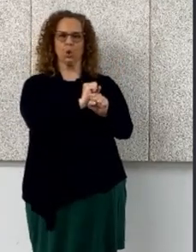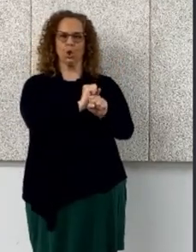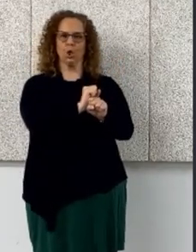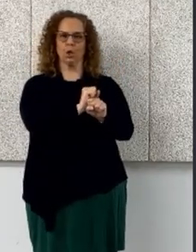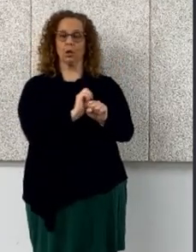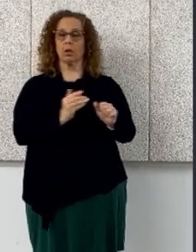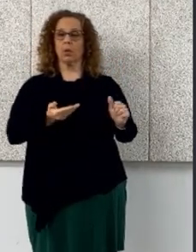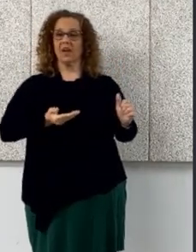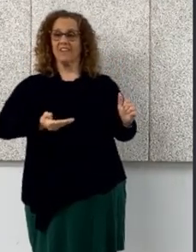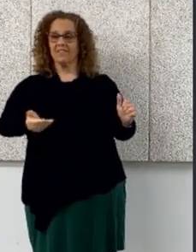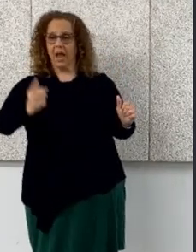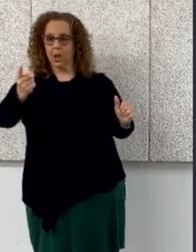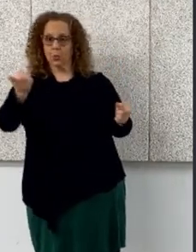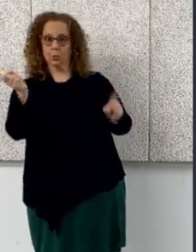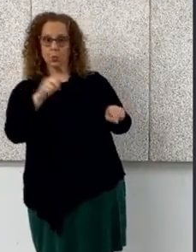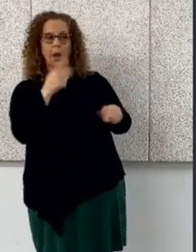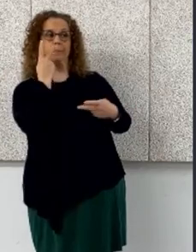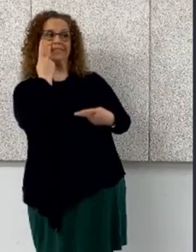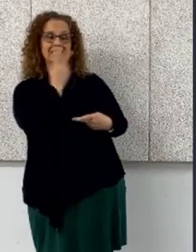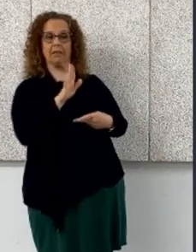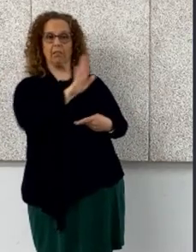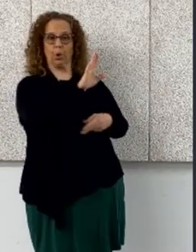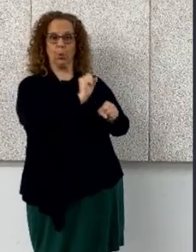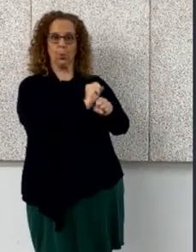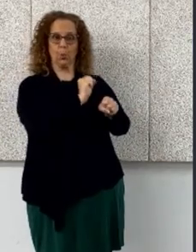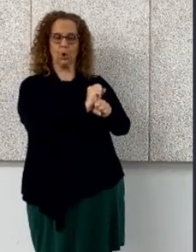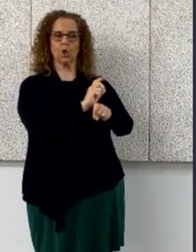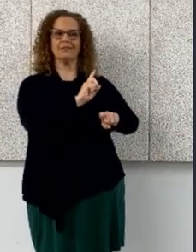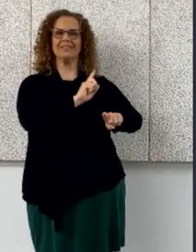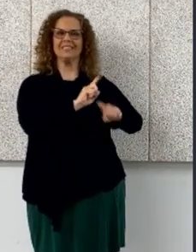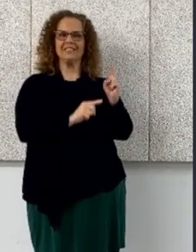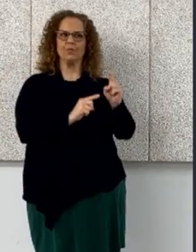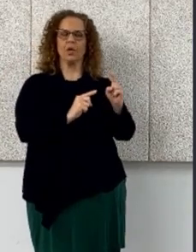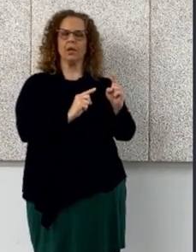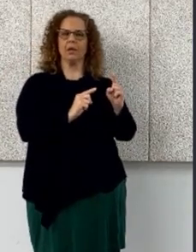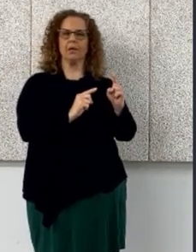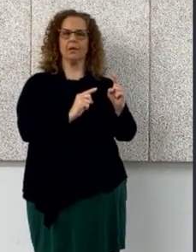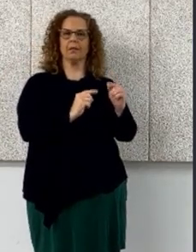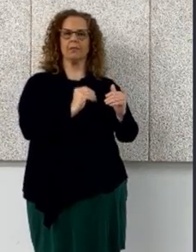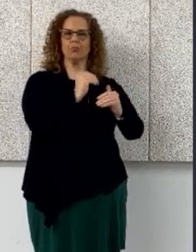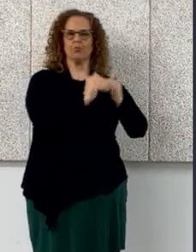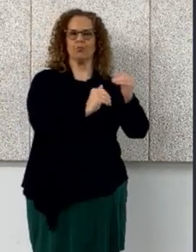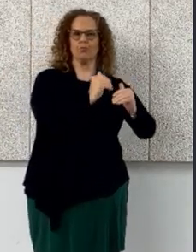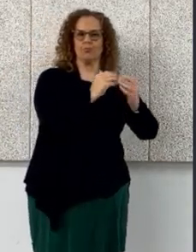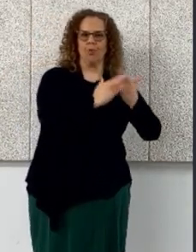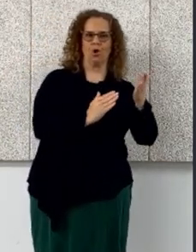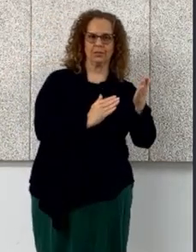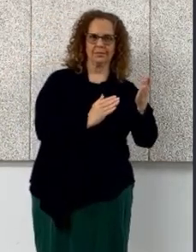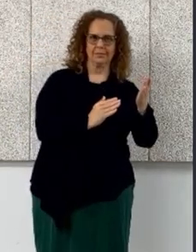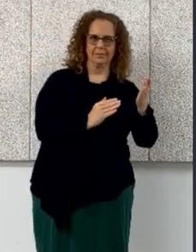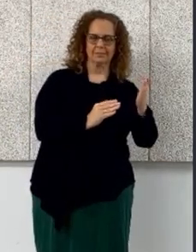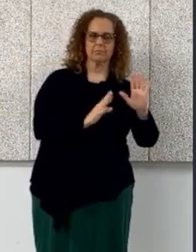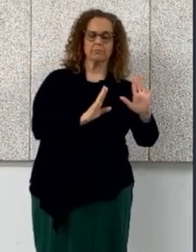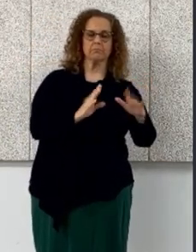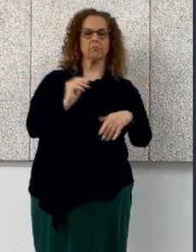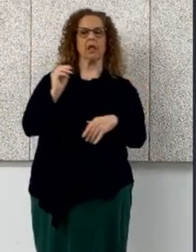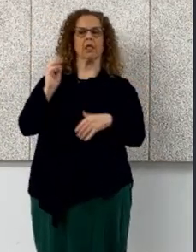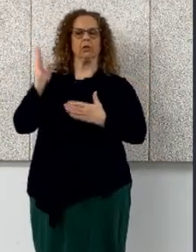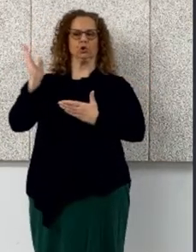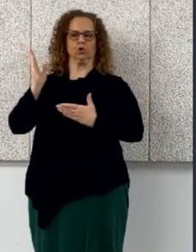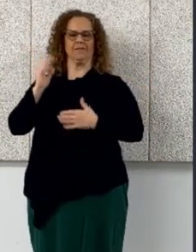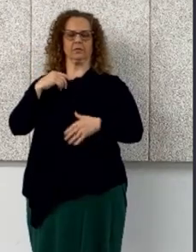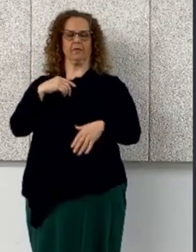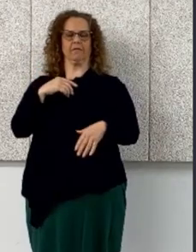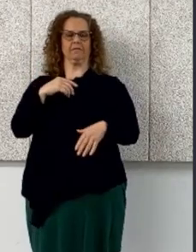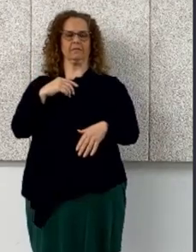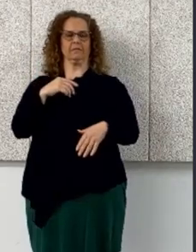see it in these different phases, then I think what I'm doing is trying to, is the service of the care and